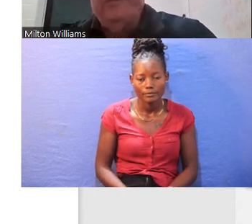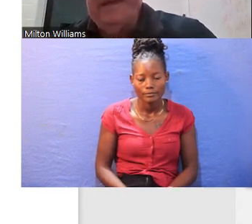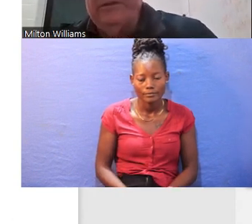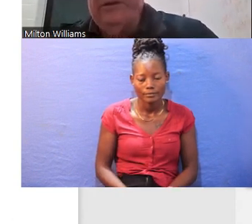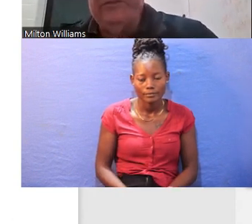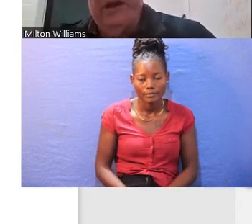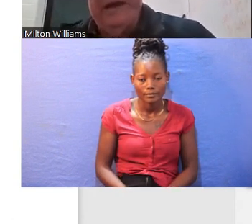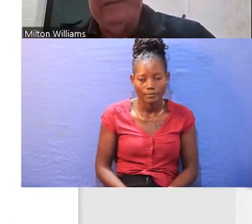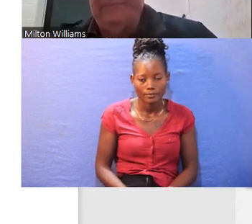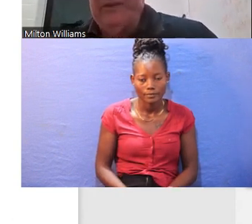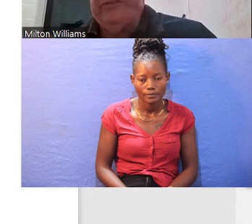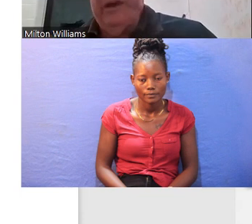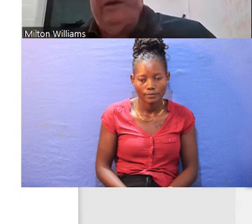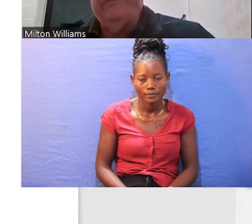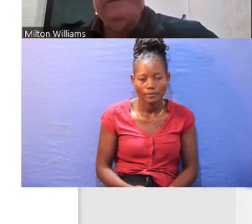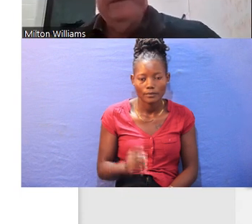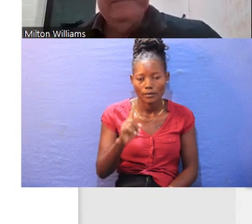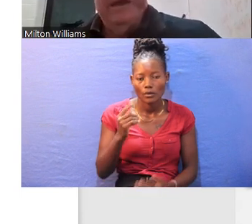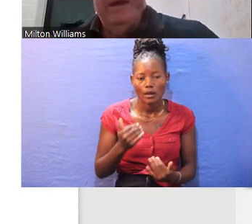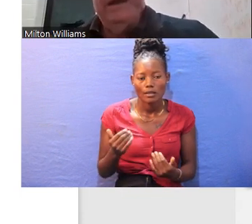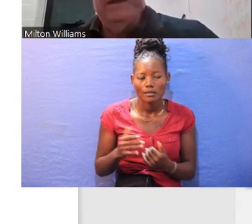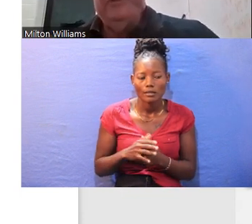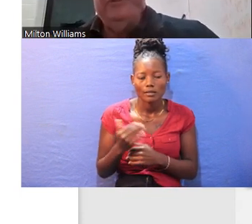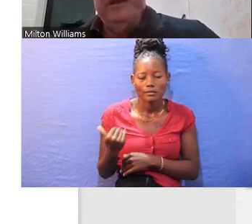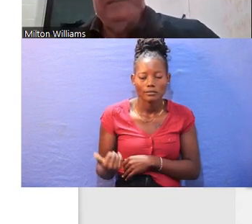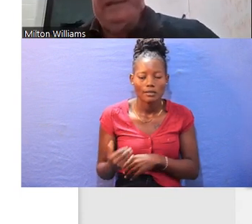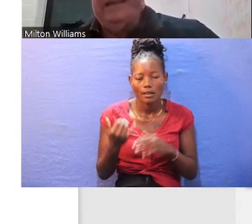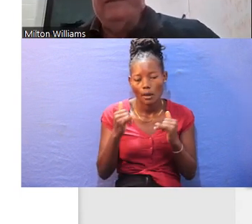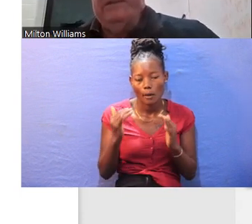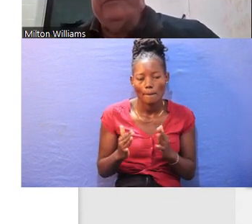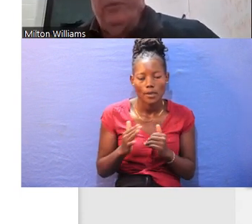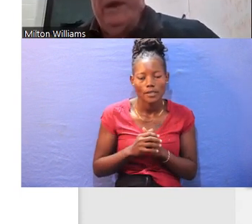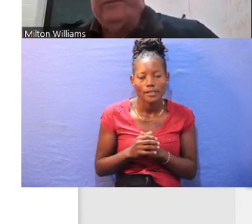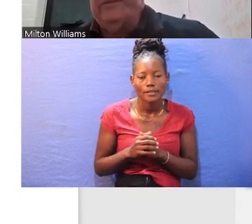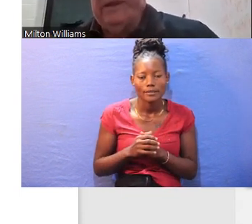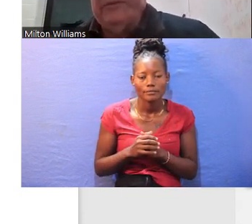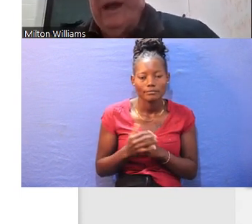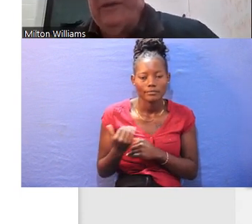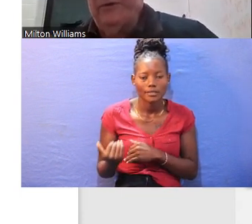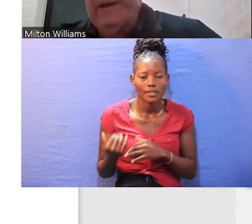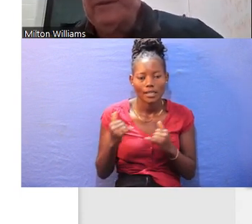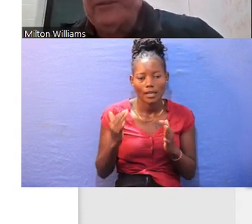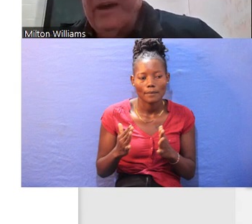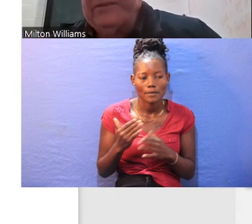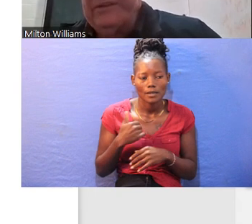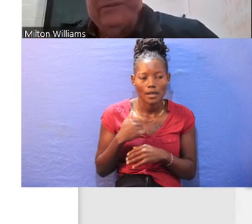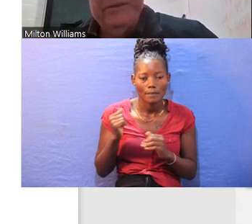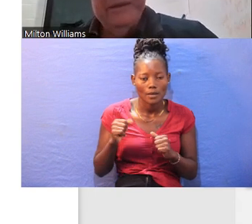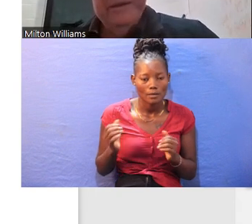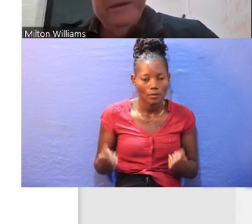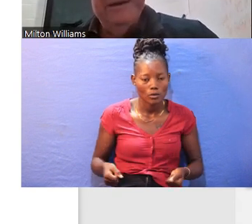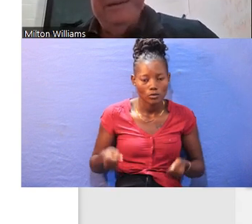Here's one thing I learned as a young athlete myself. As a young athlete, I never lifted weights. When I was in high school back in the